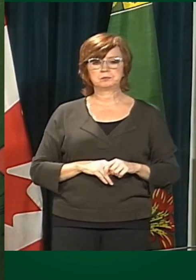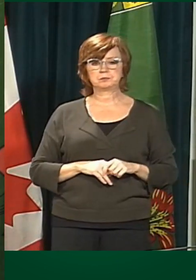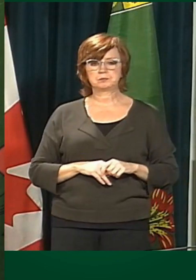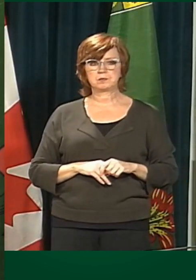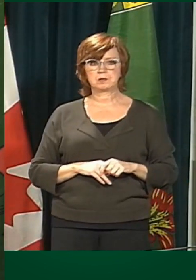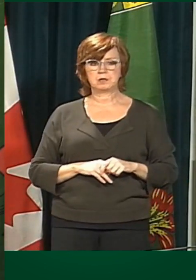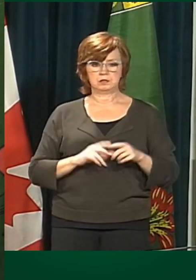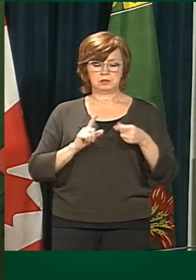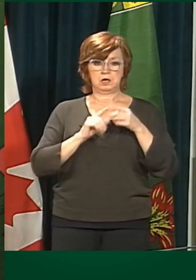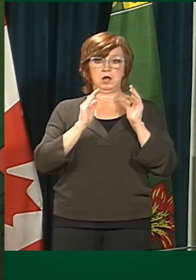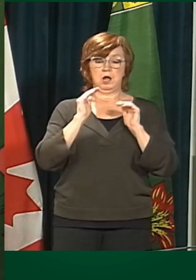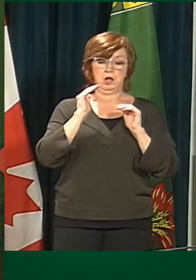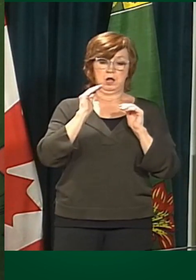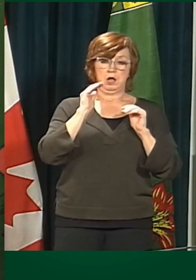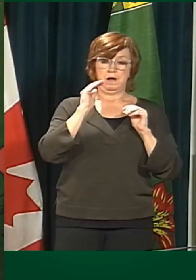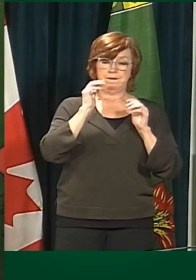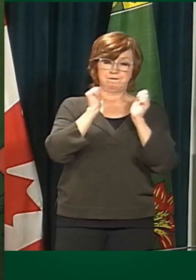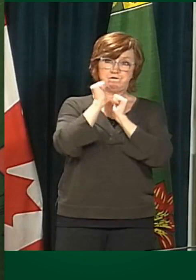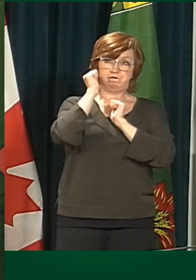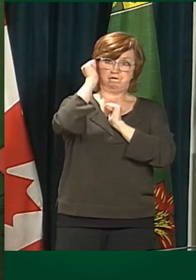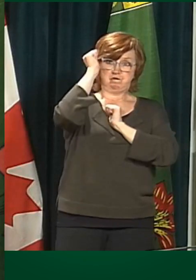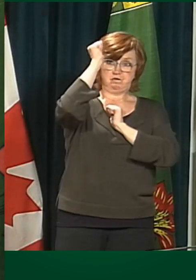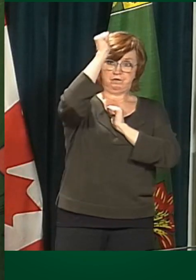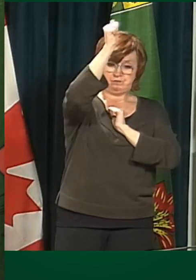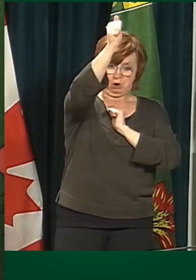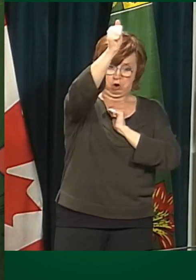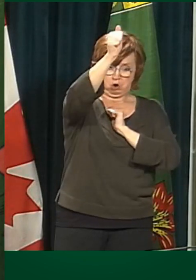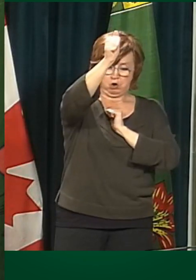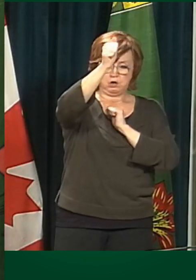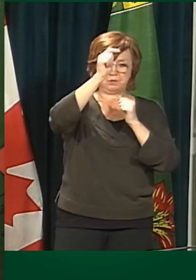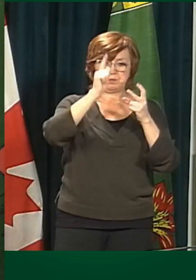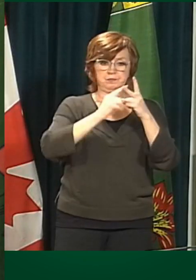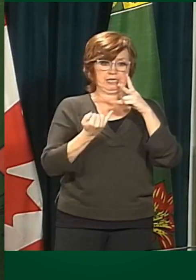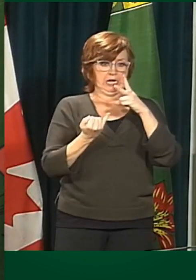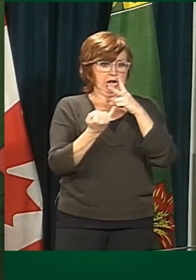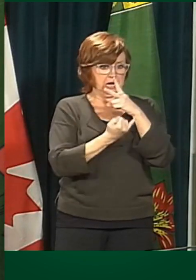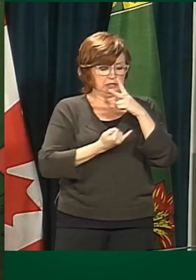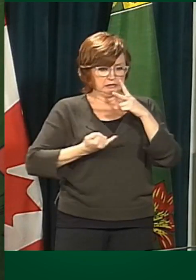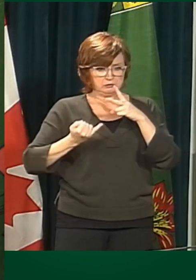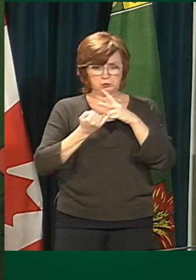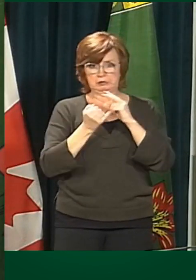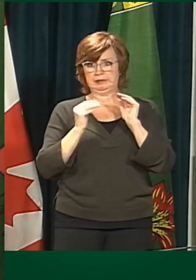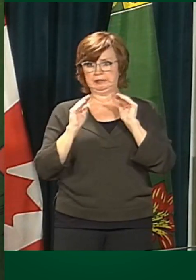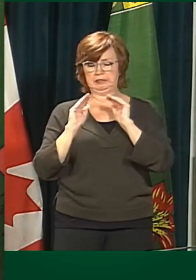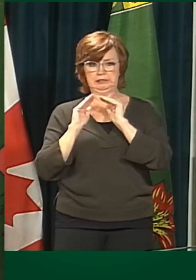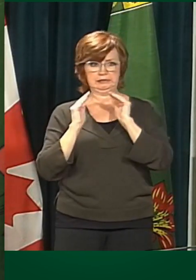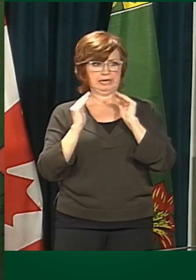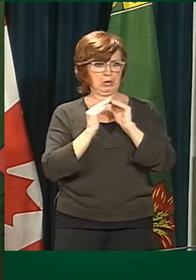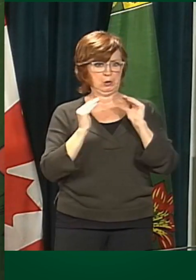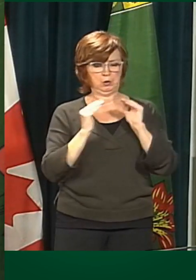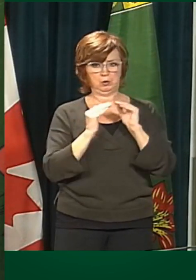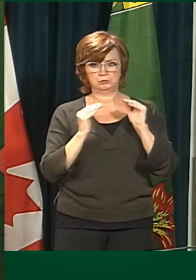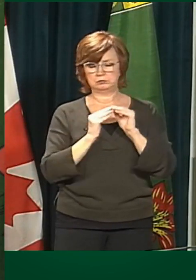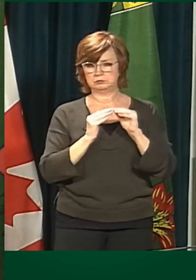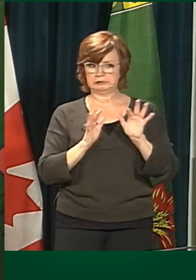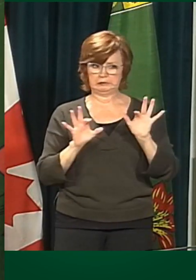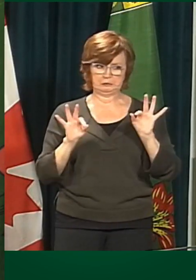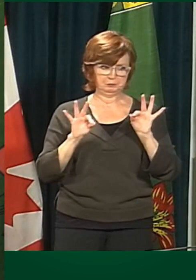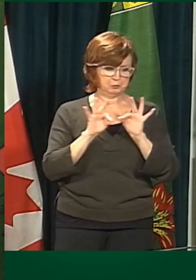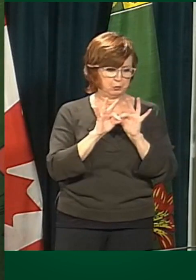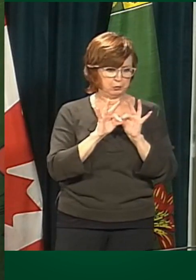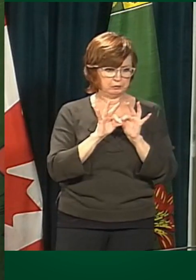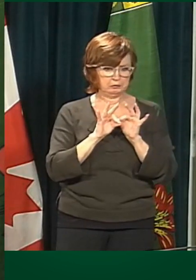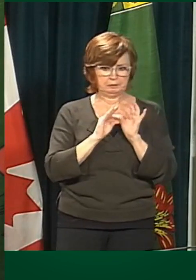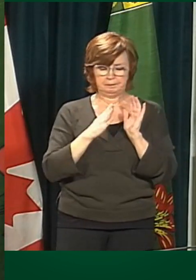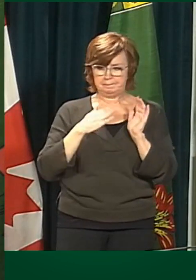especially conscious of preventing as much as they can importation into their settings. And obviously, they also feel that if